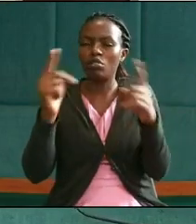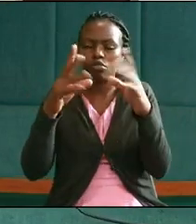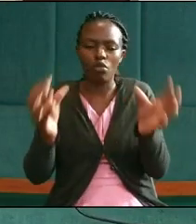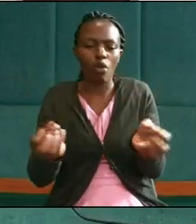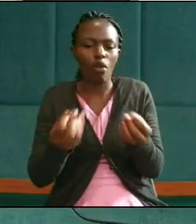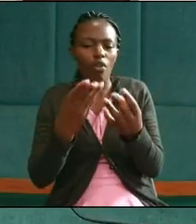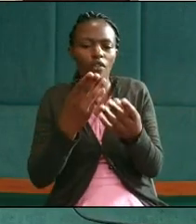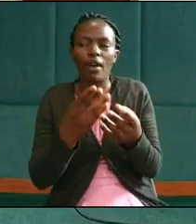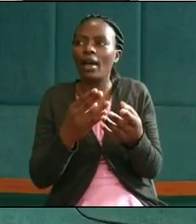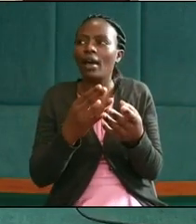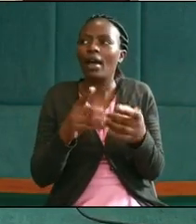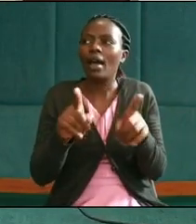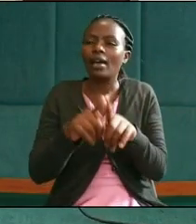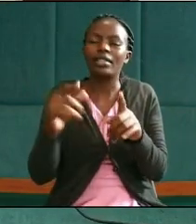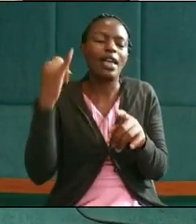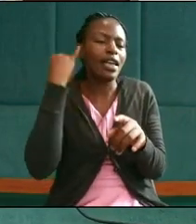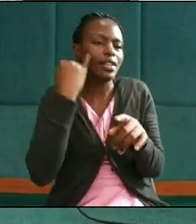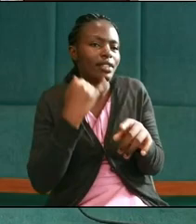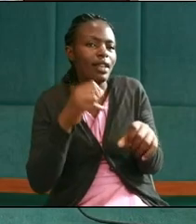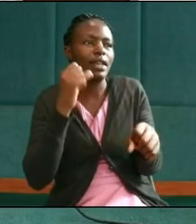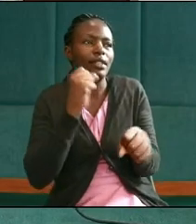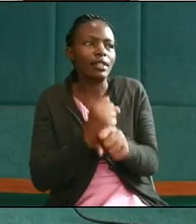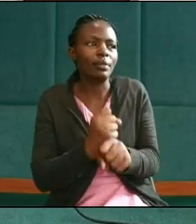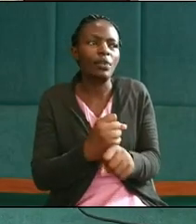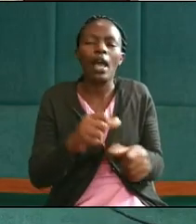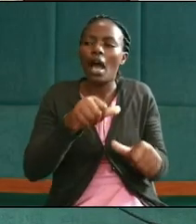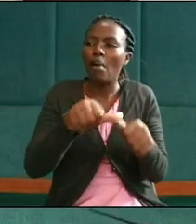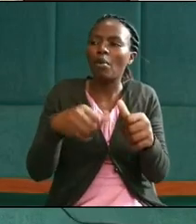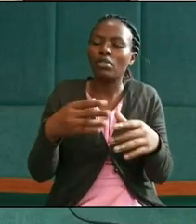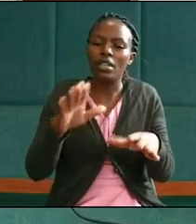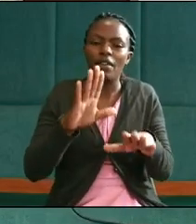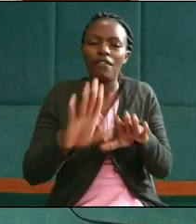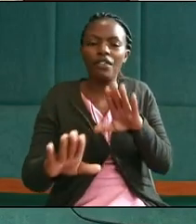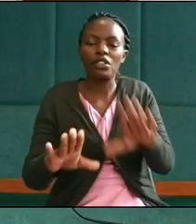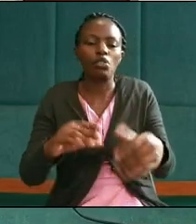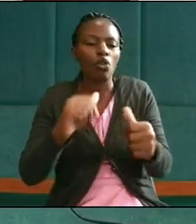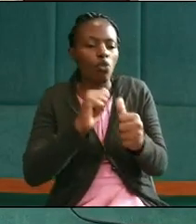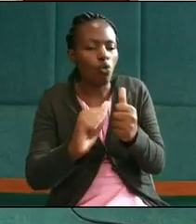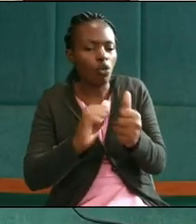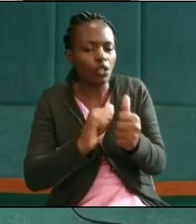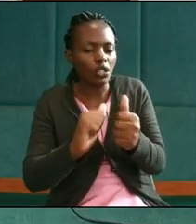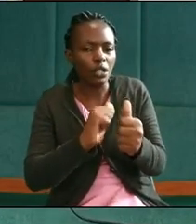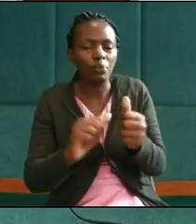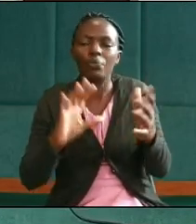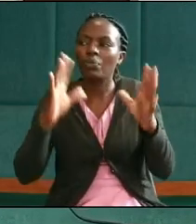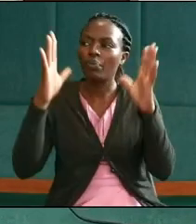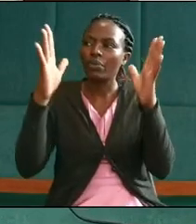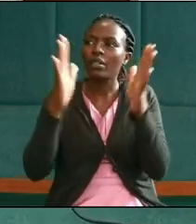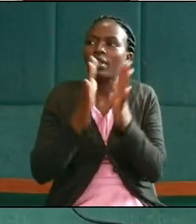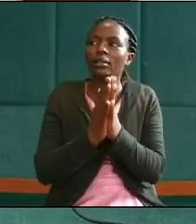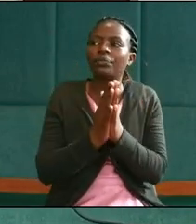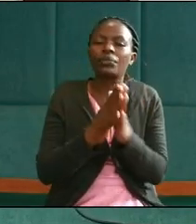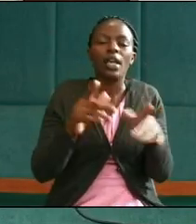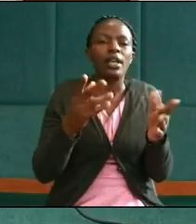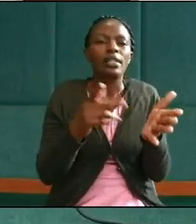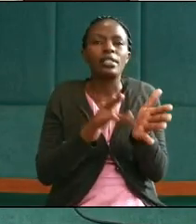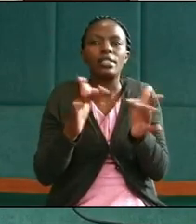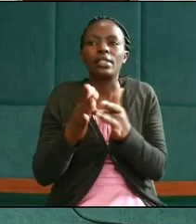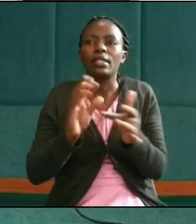sacrifices like the Israelites. What about the foot washing ceremony? Jesus, the bride, Savior.